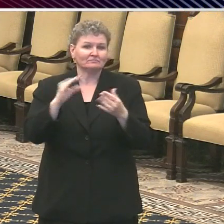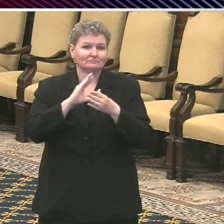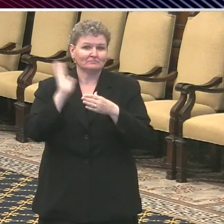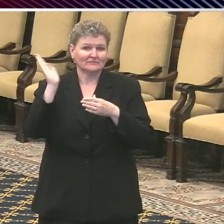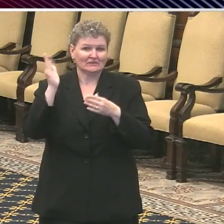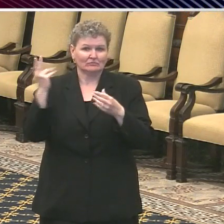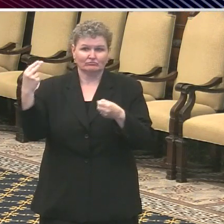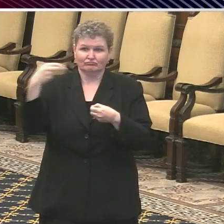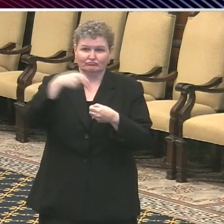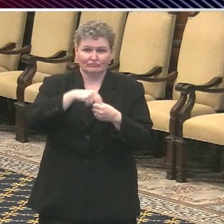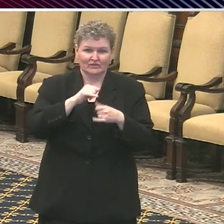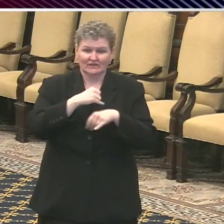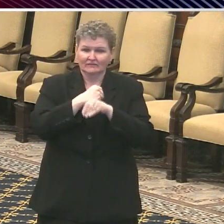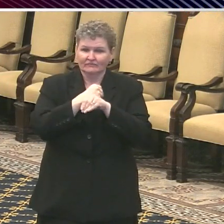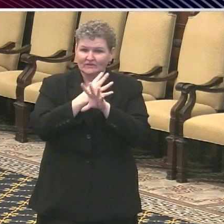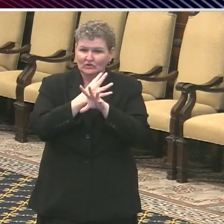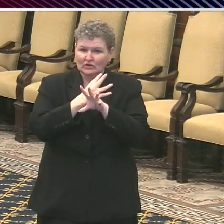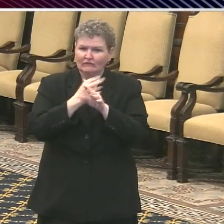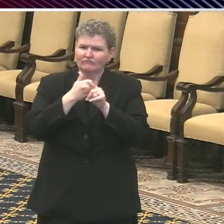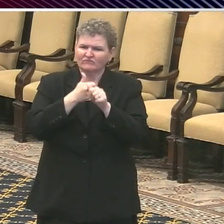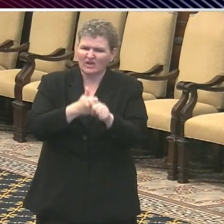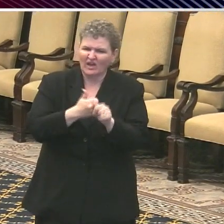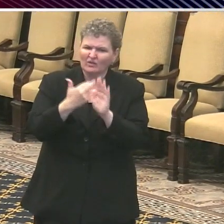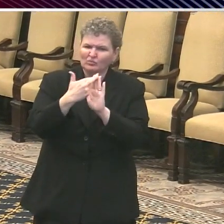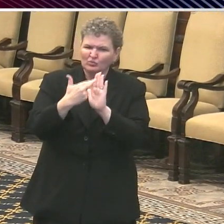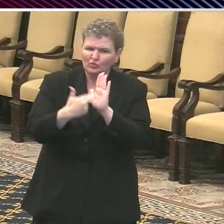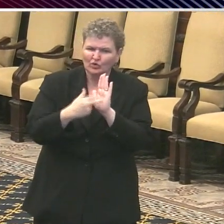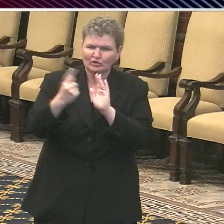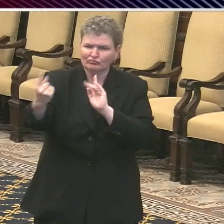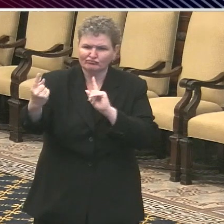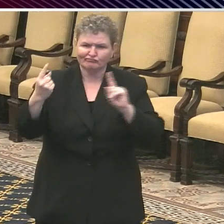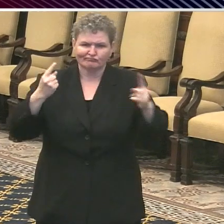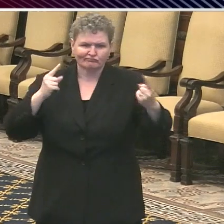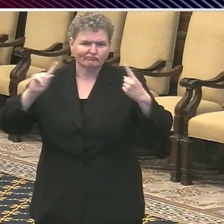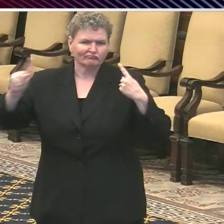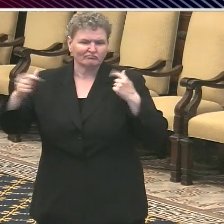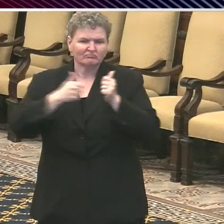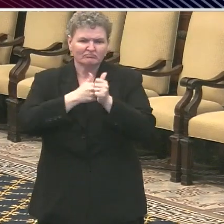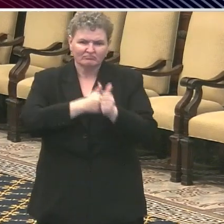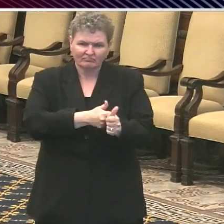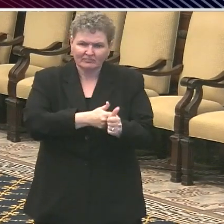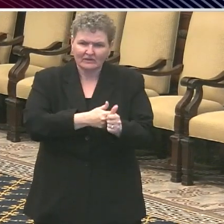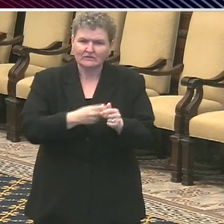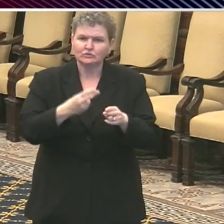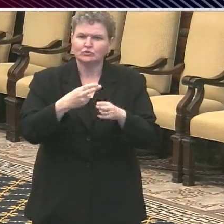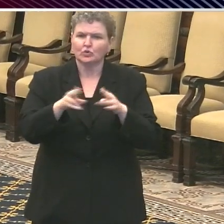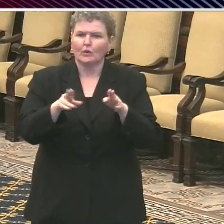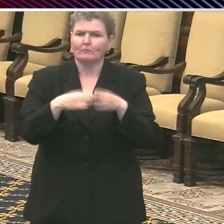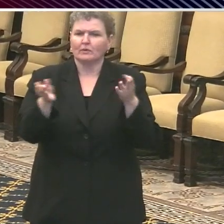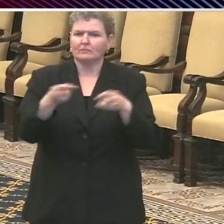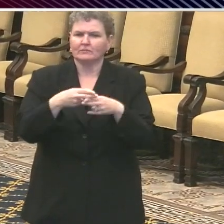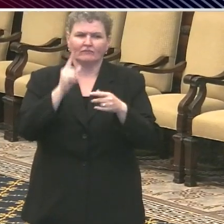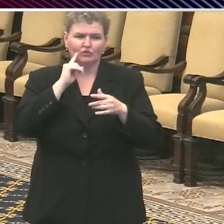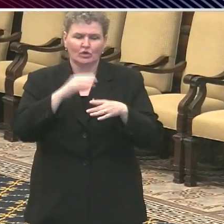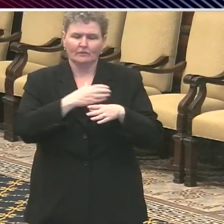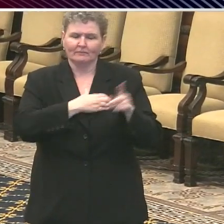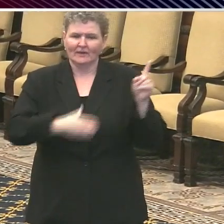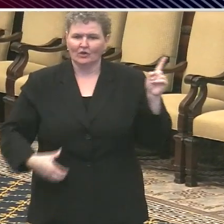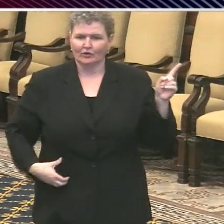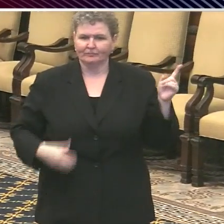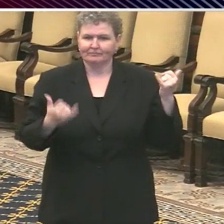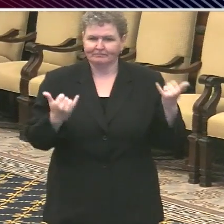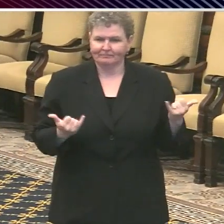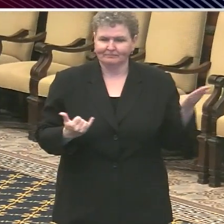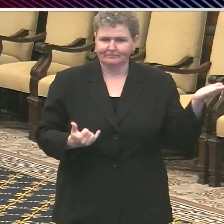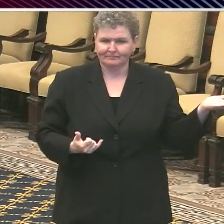virtually to adhere to social distancing guidelines, and we will begin our briefing now with opening remarks from Mayor Jim Kenney. Mayor, you now have the